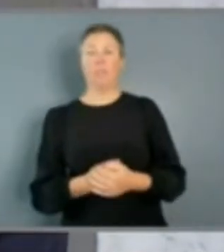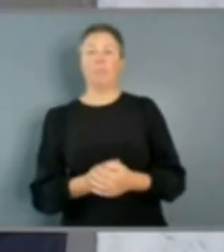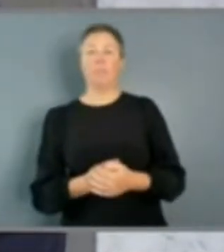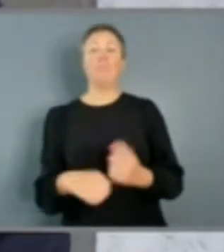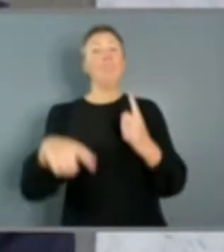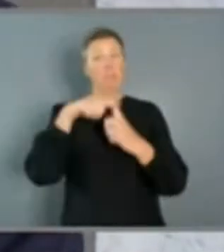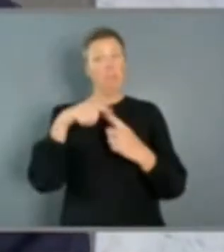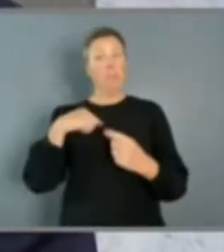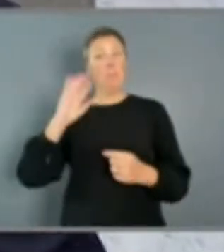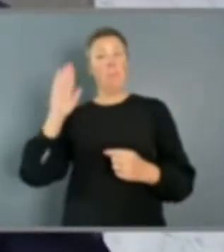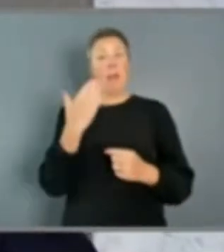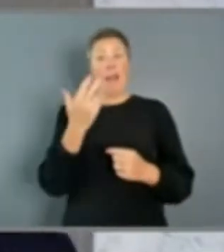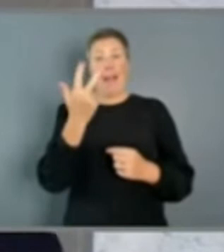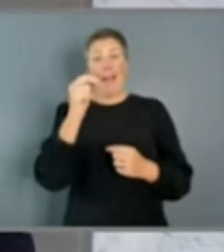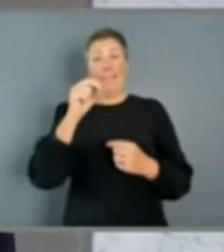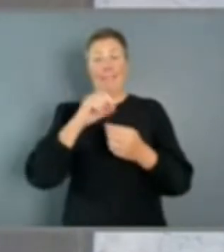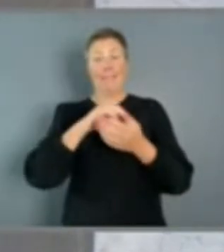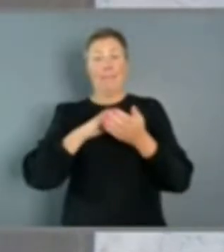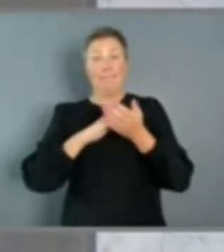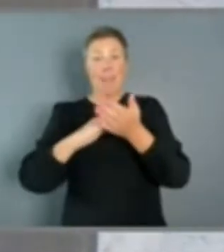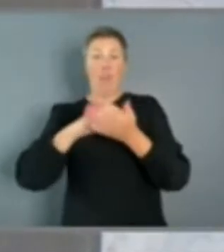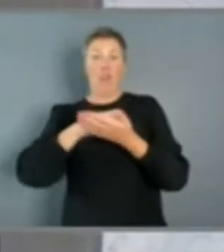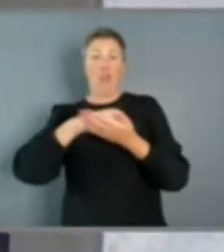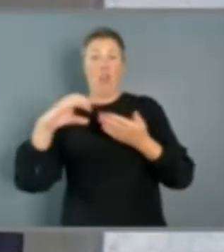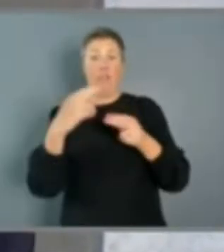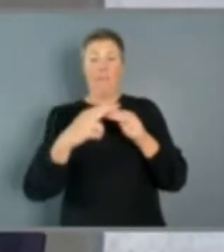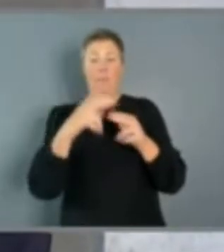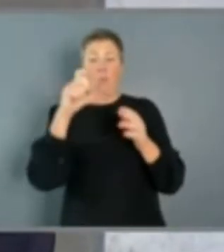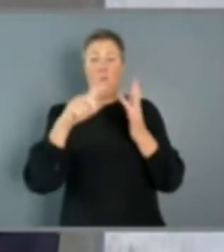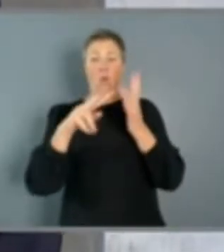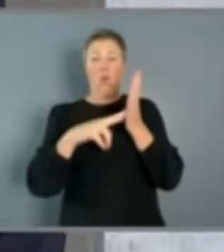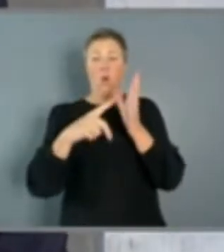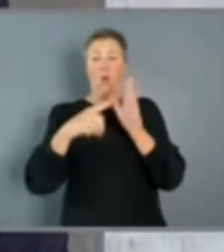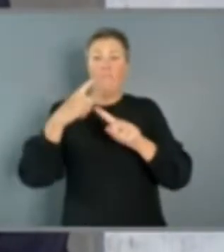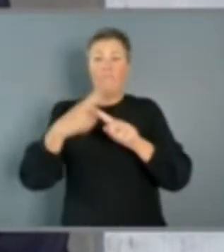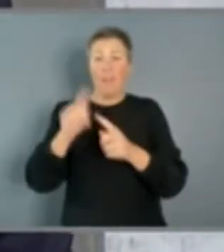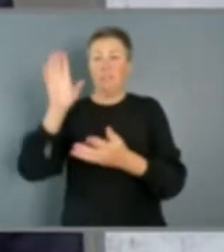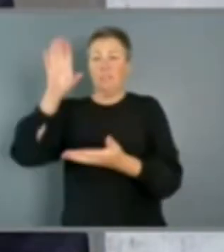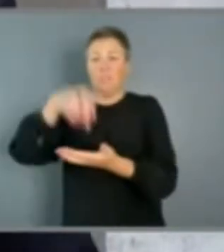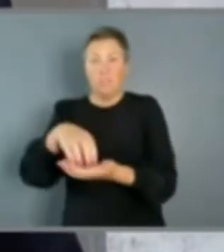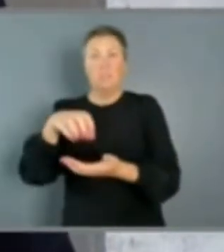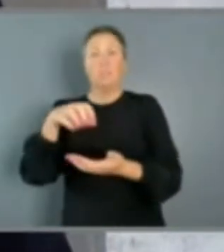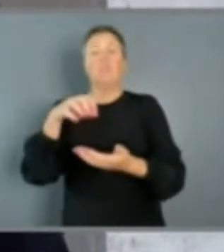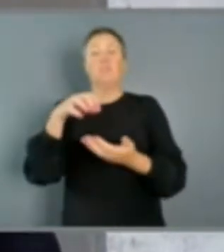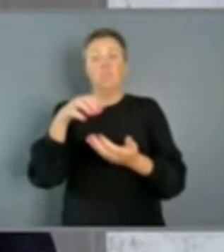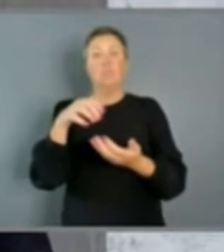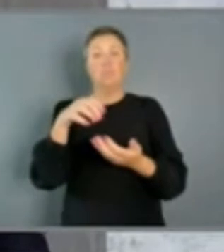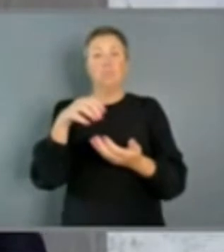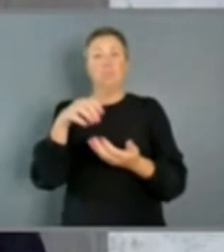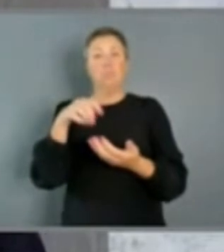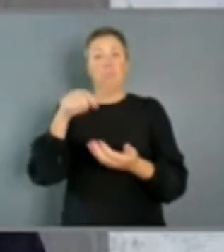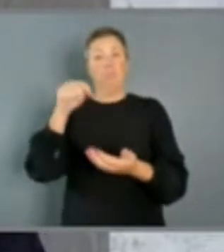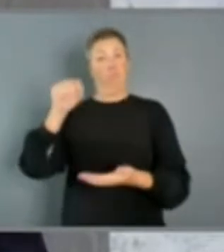already made to the COVAX facility for advanced market commitment for developing countries. The COVAX facility